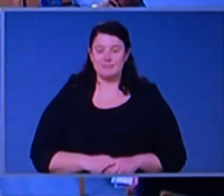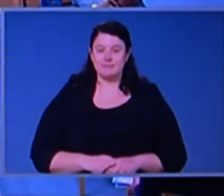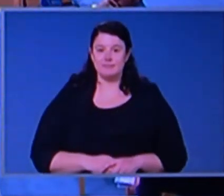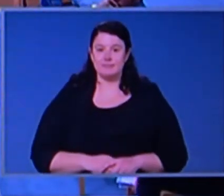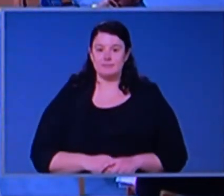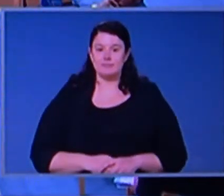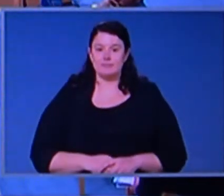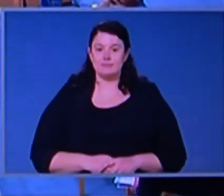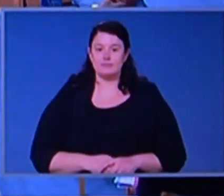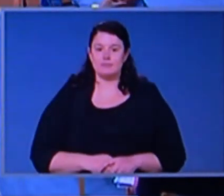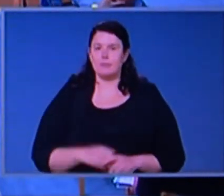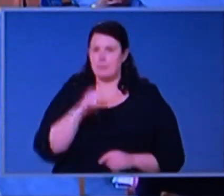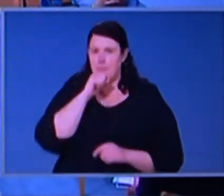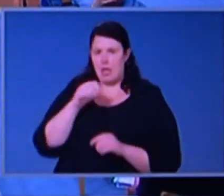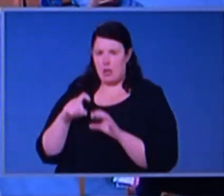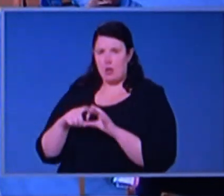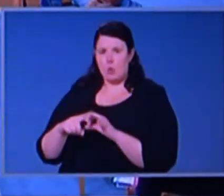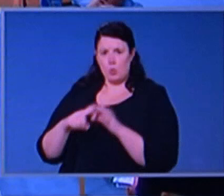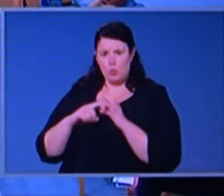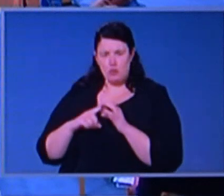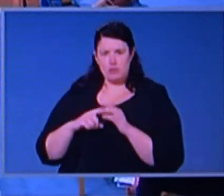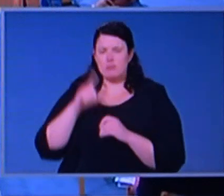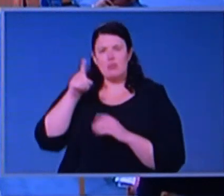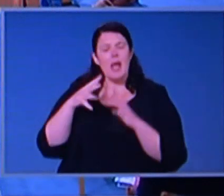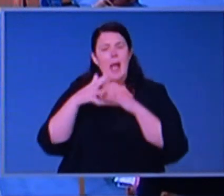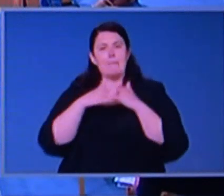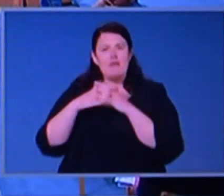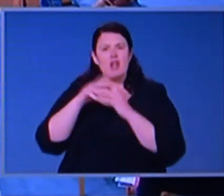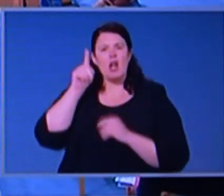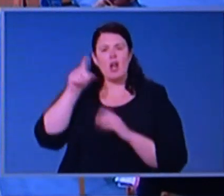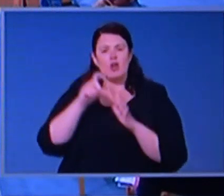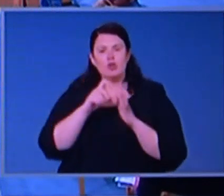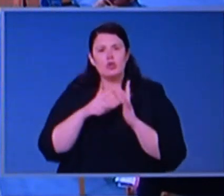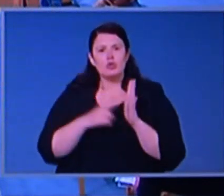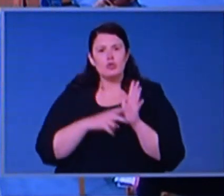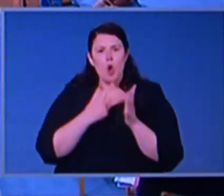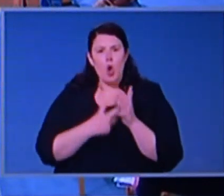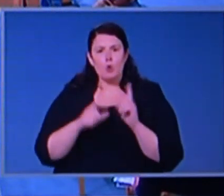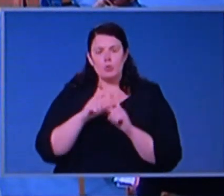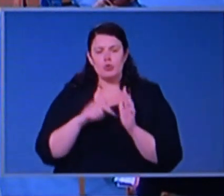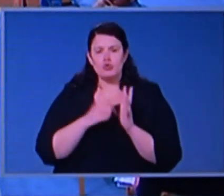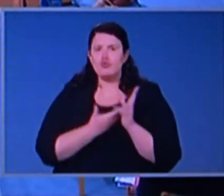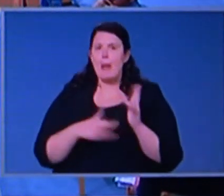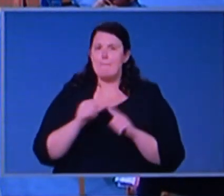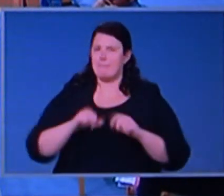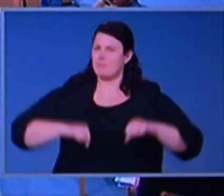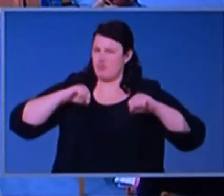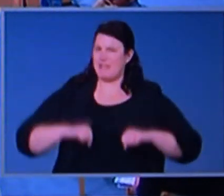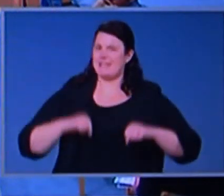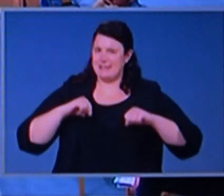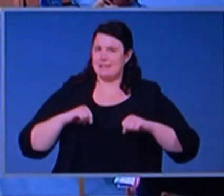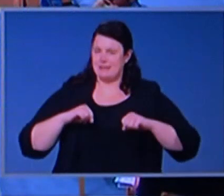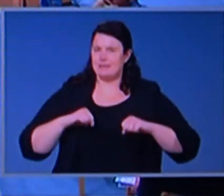Professor, today at a briefing, Donald Trump said that, quote, a tremendous hit, unquote, of ultraviolet